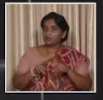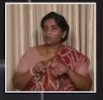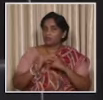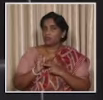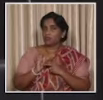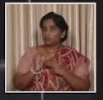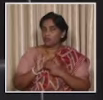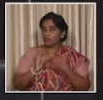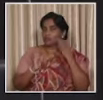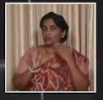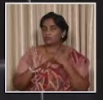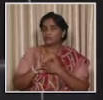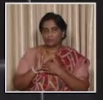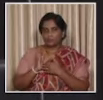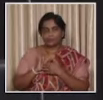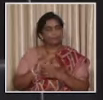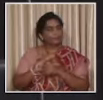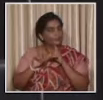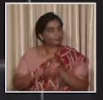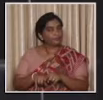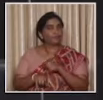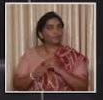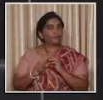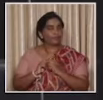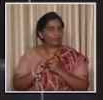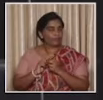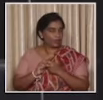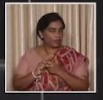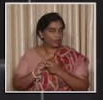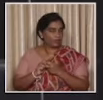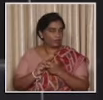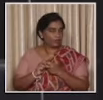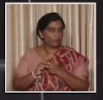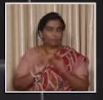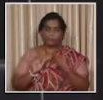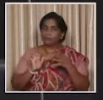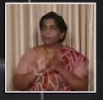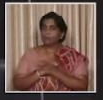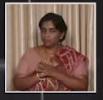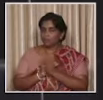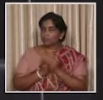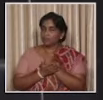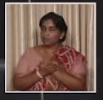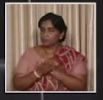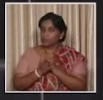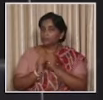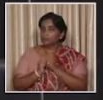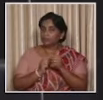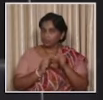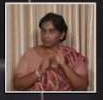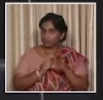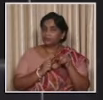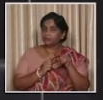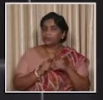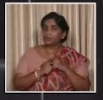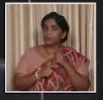that issue, everything was done, but of course our engineers in the water board were not very happy, because